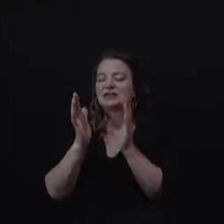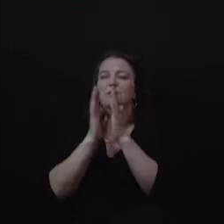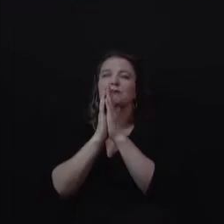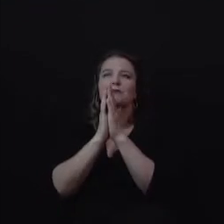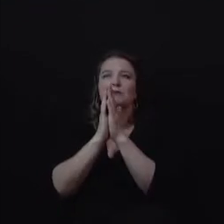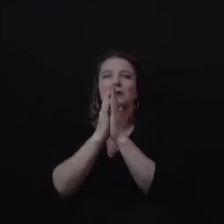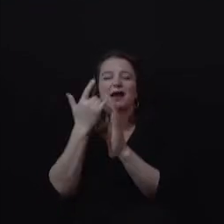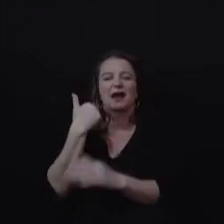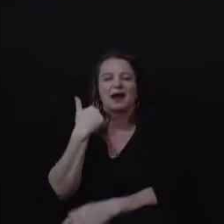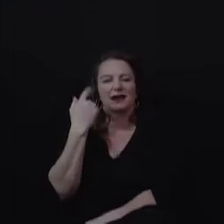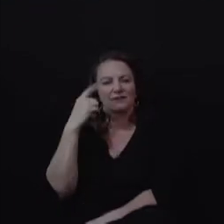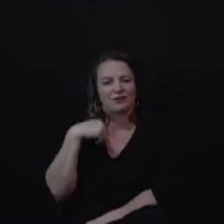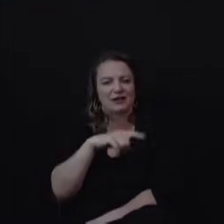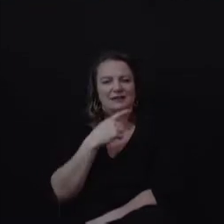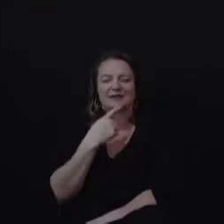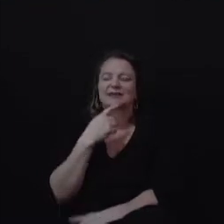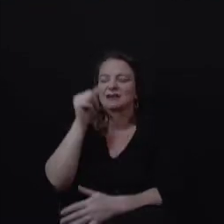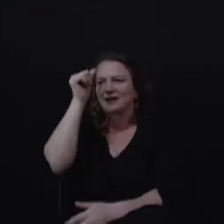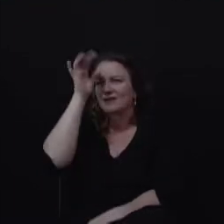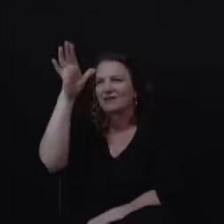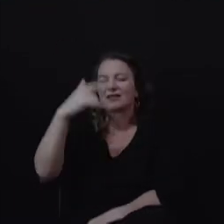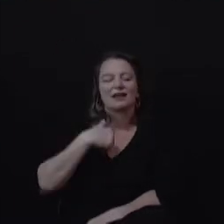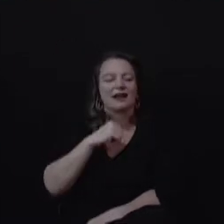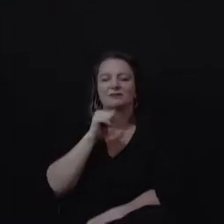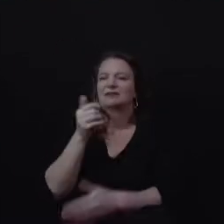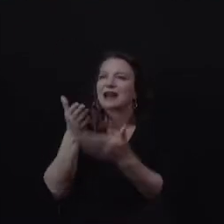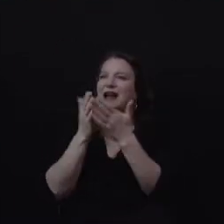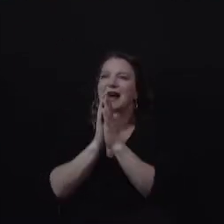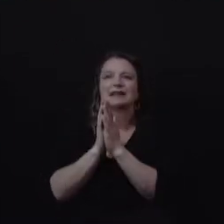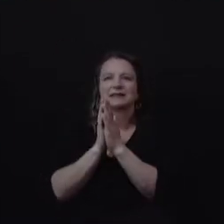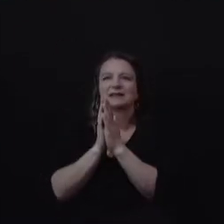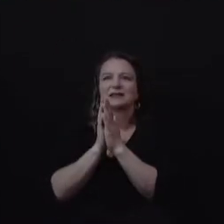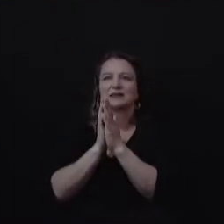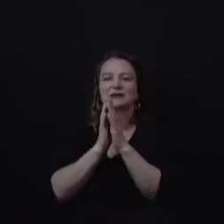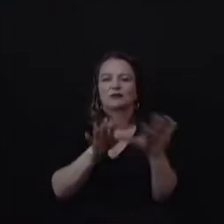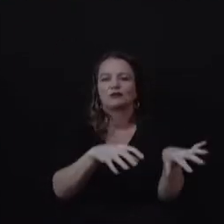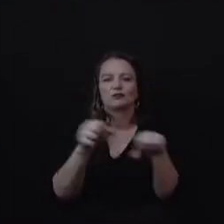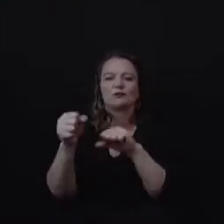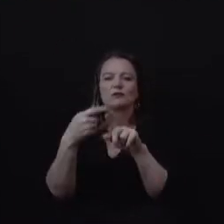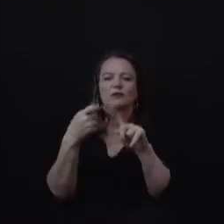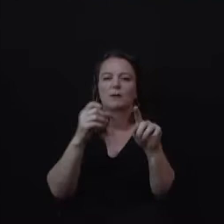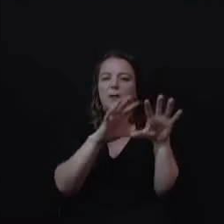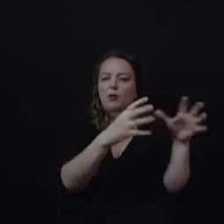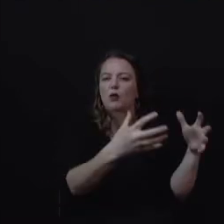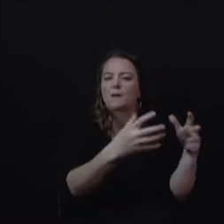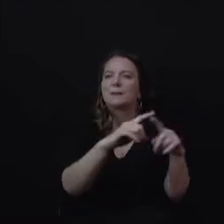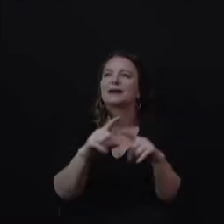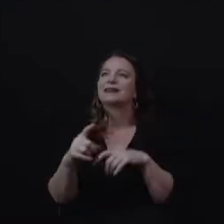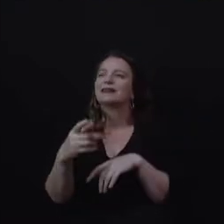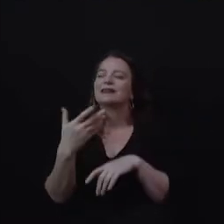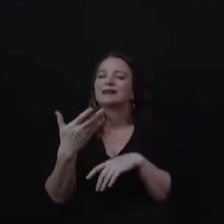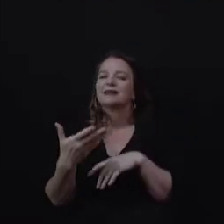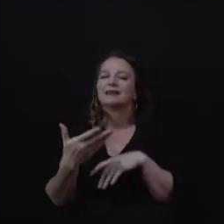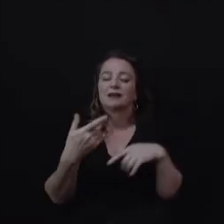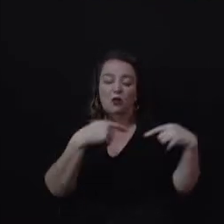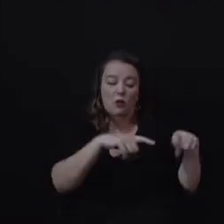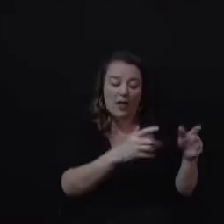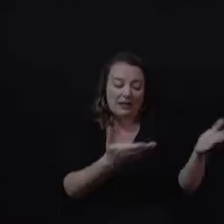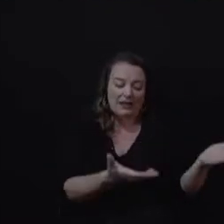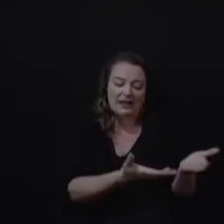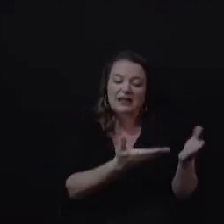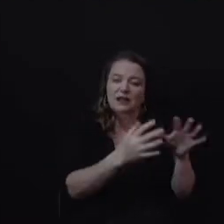this passage. And he says, Father, I'm not asking you to take them out of the world, but keep them while they're here,